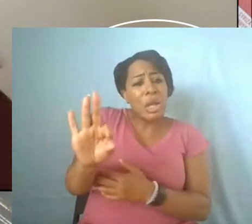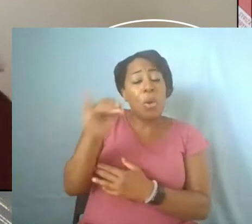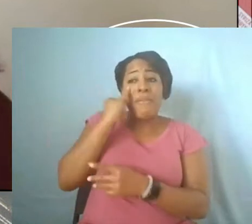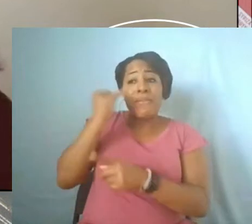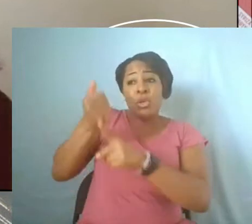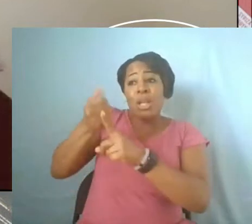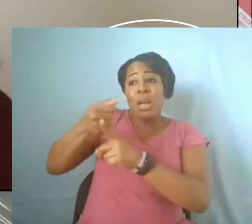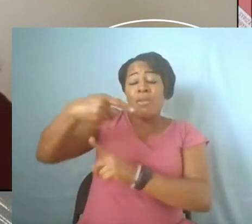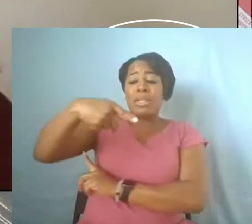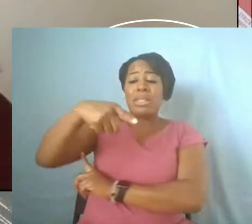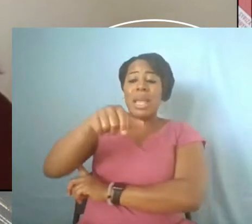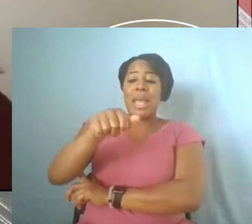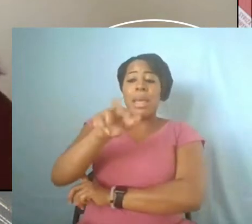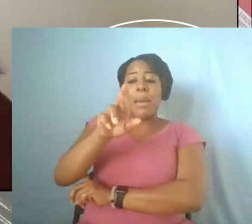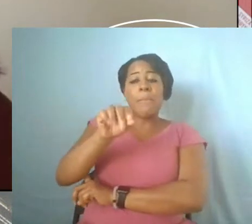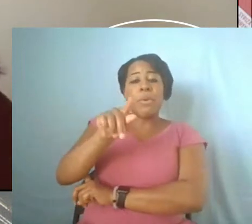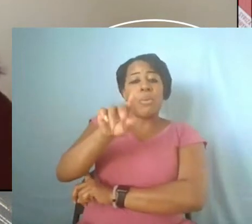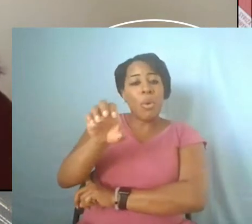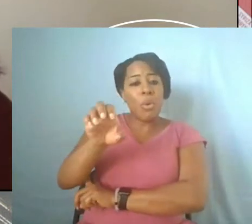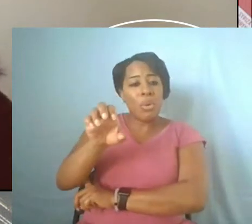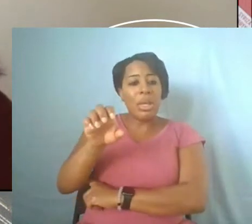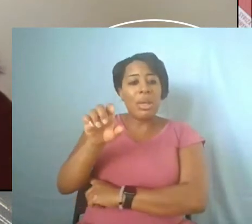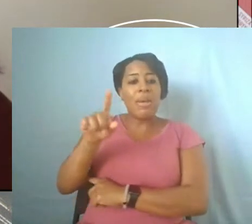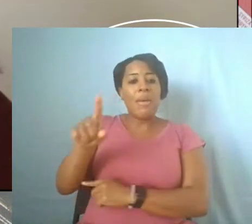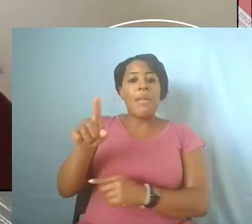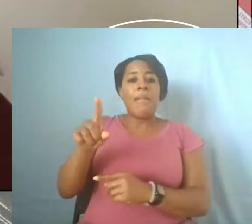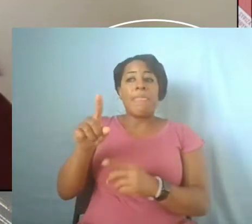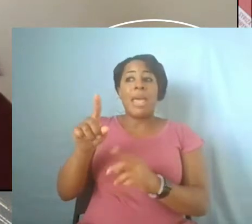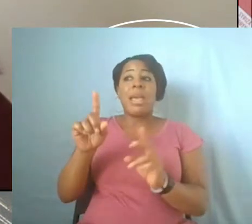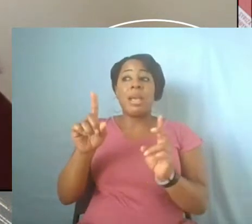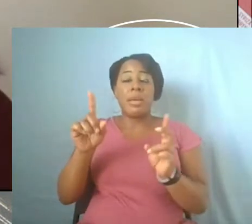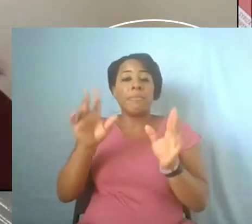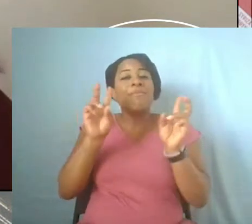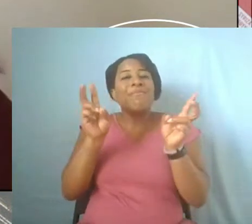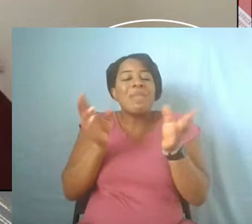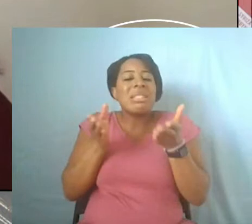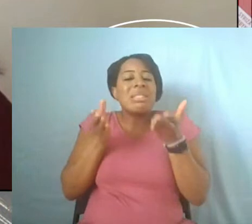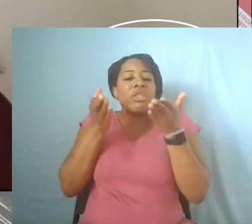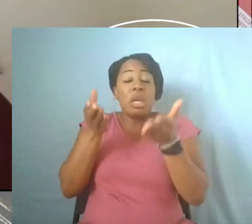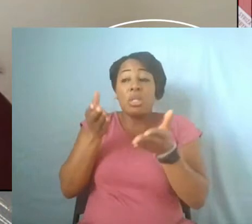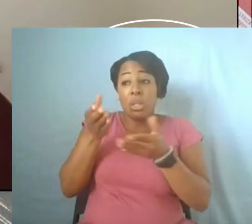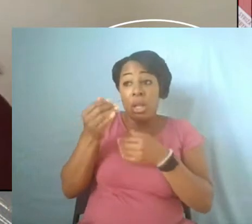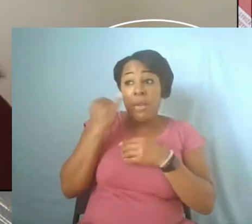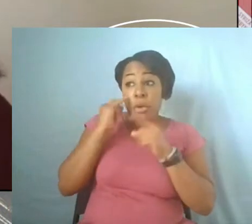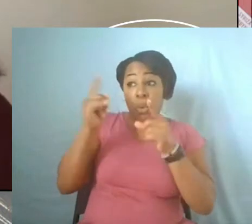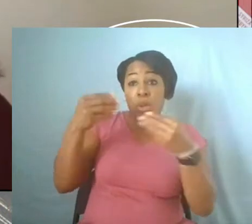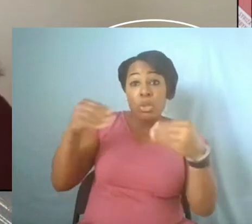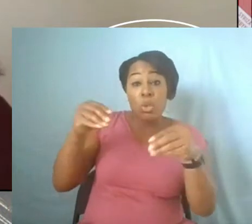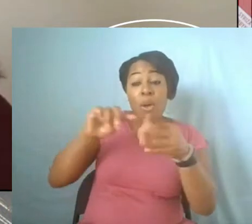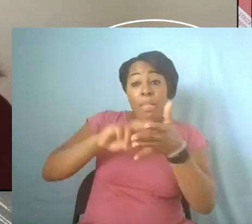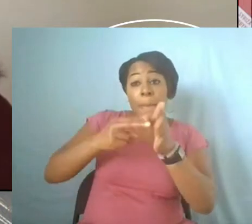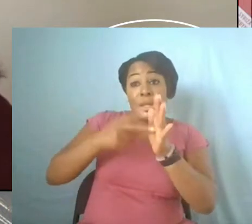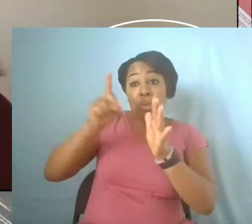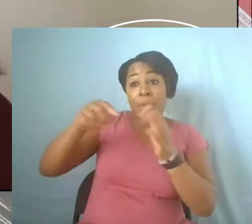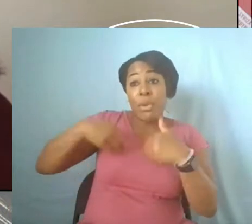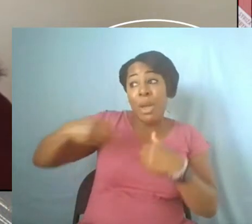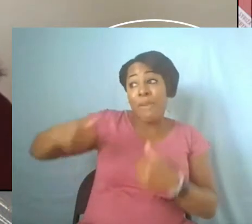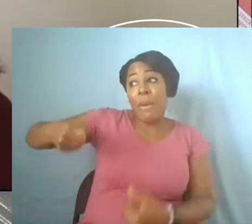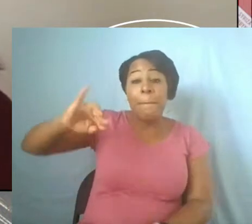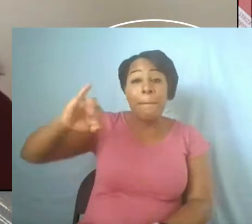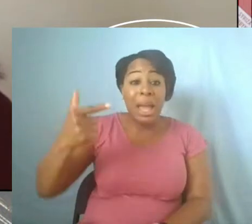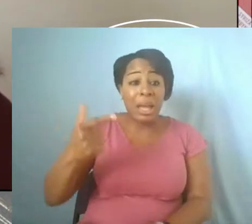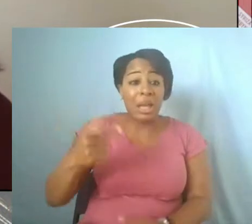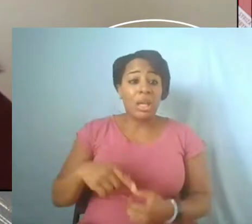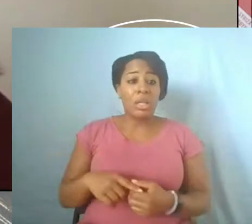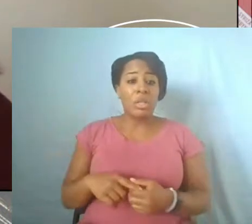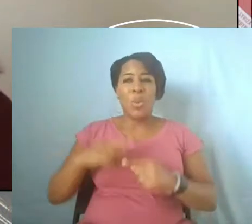suggestion was you better have bags with you. And so it just goes to continue that cycle